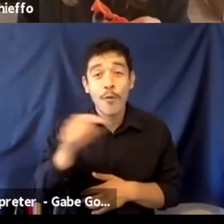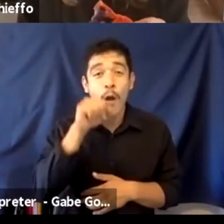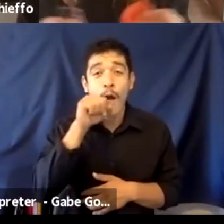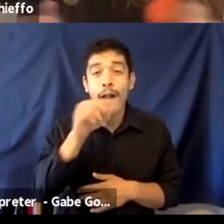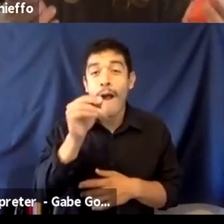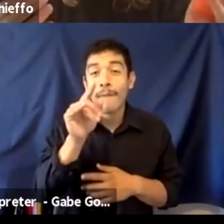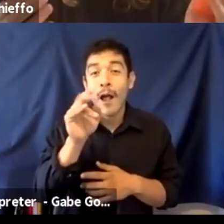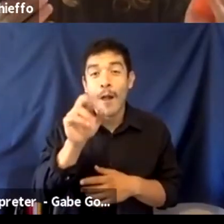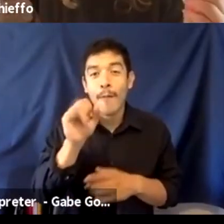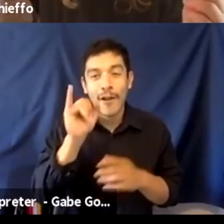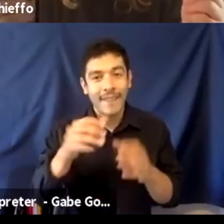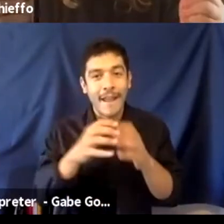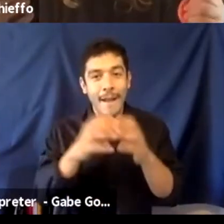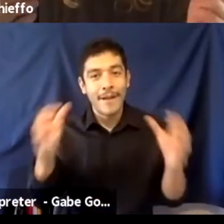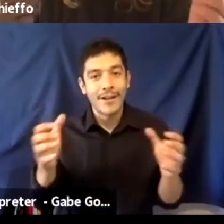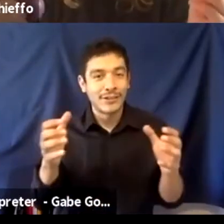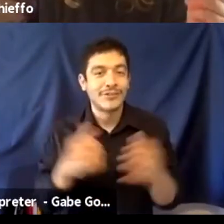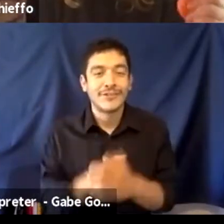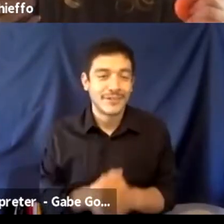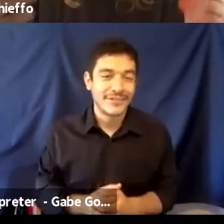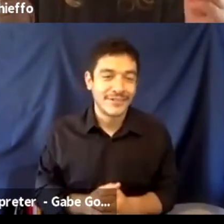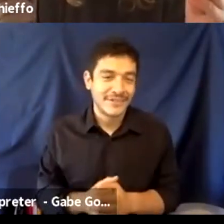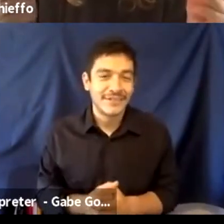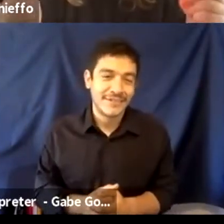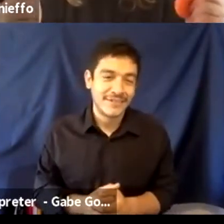polymers this much?